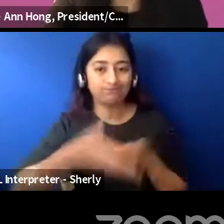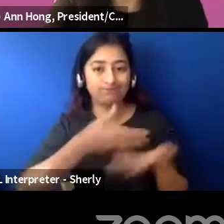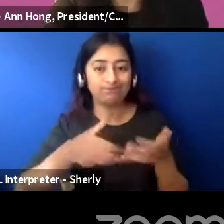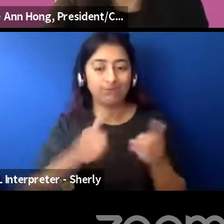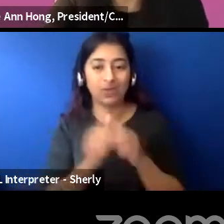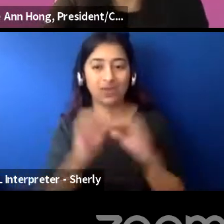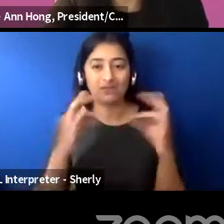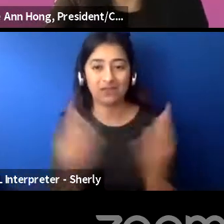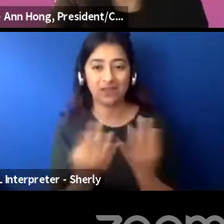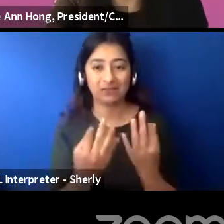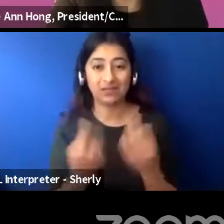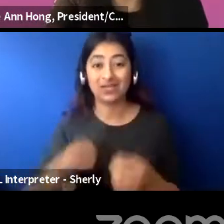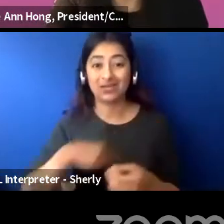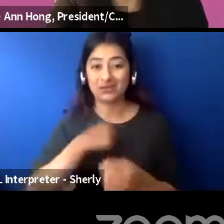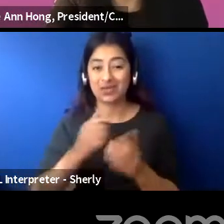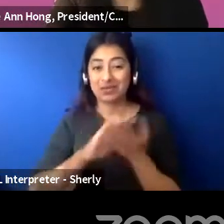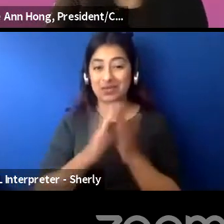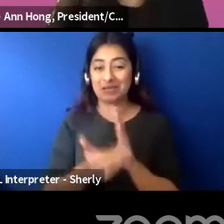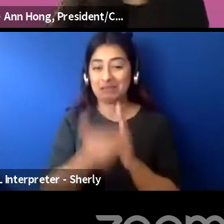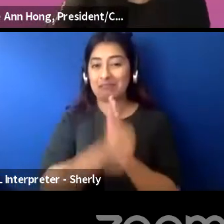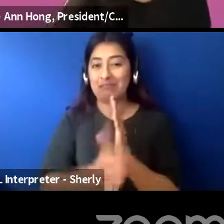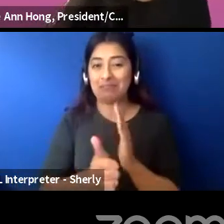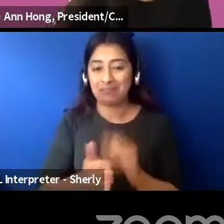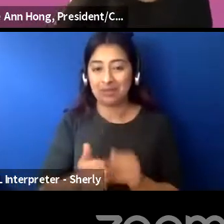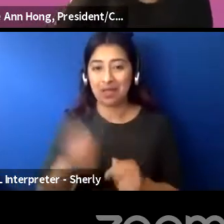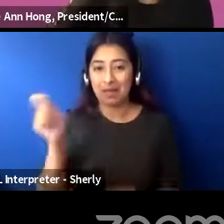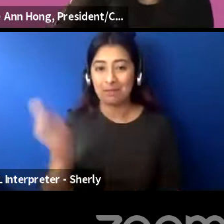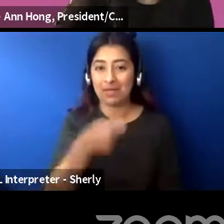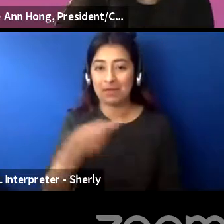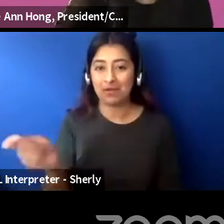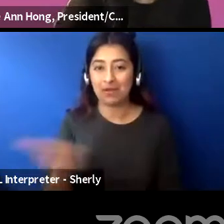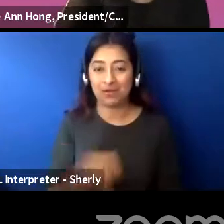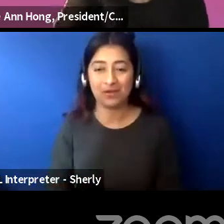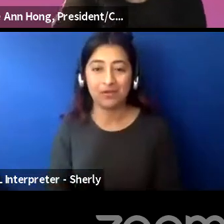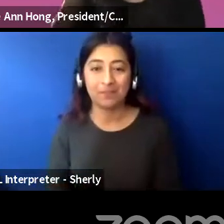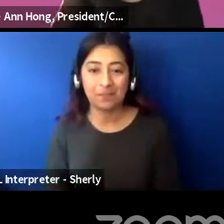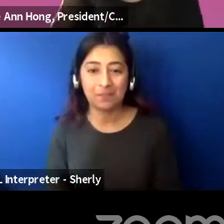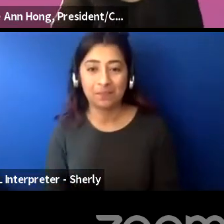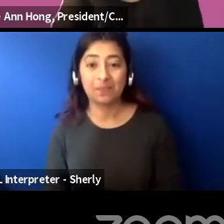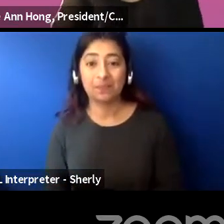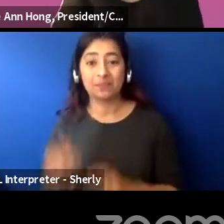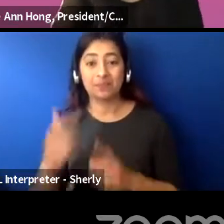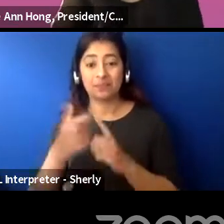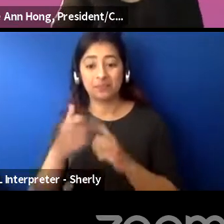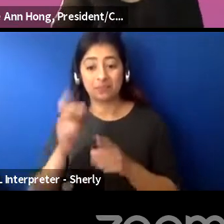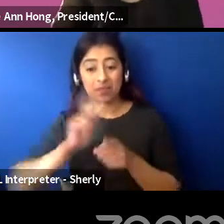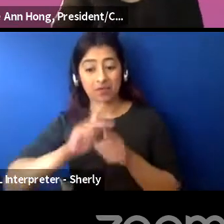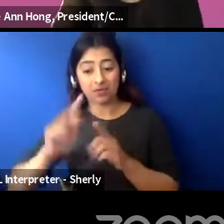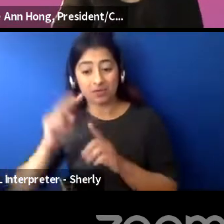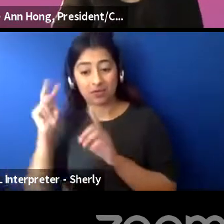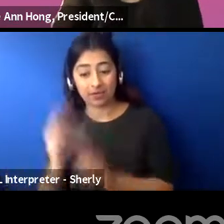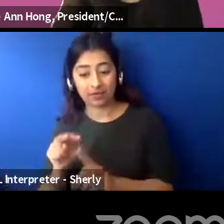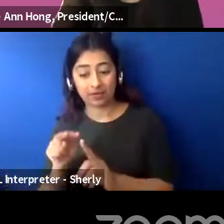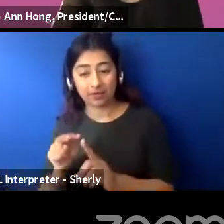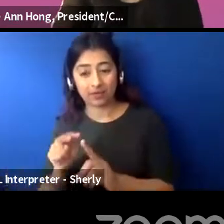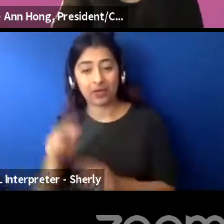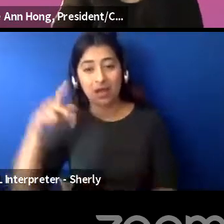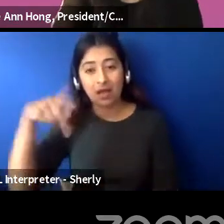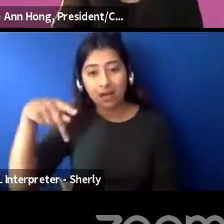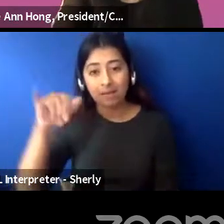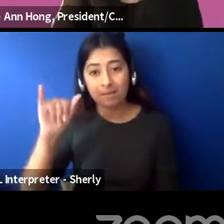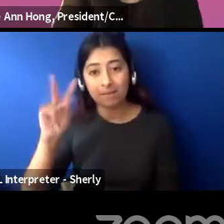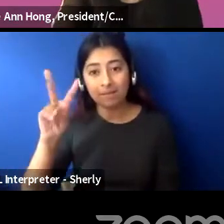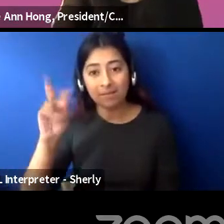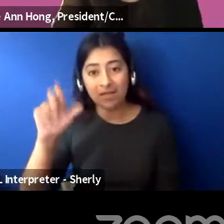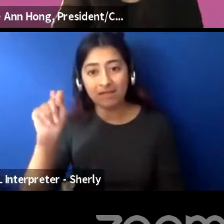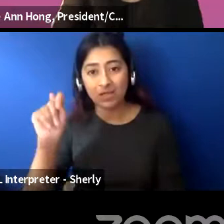good at ping pong in our house. From a professional standpoint, I think, you know, pivot is the word of the